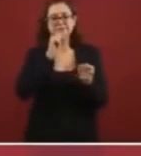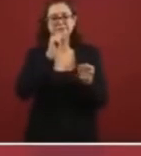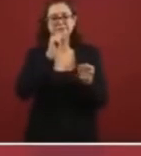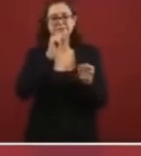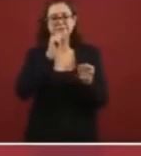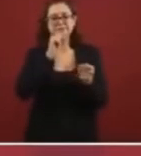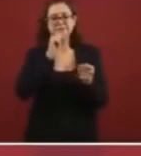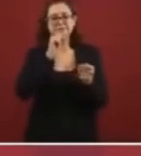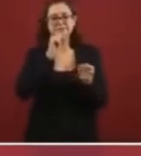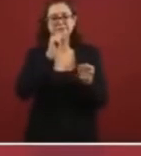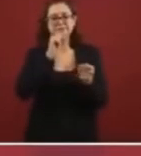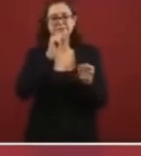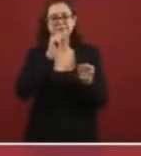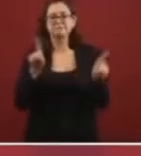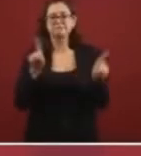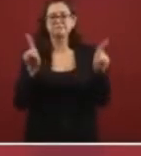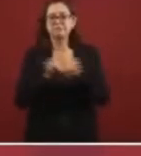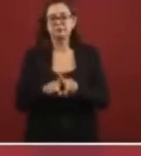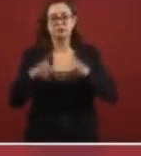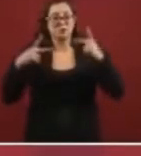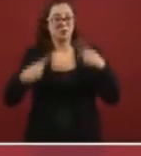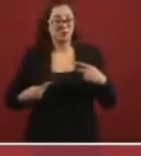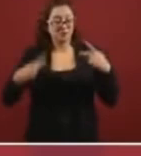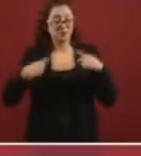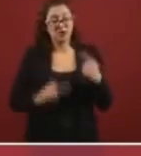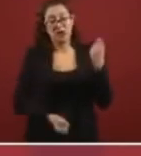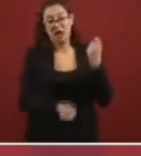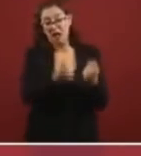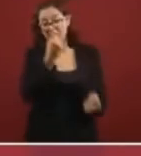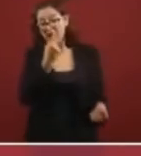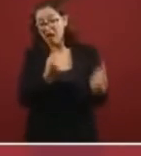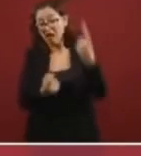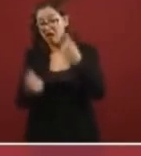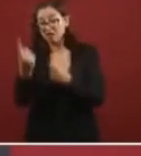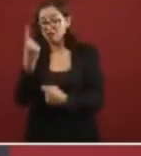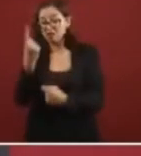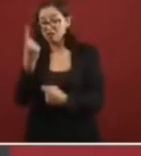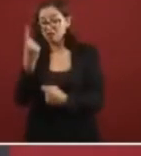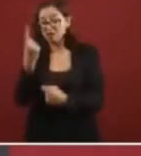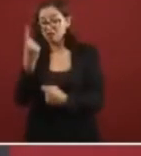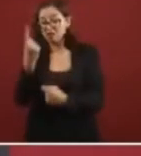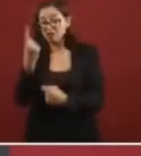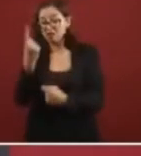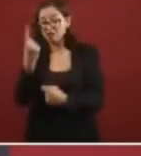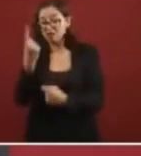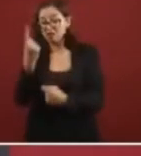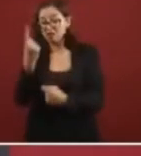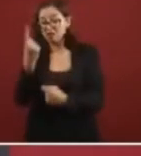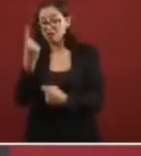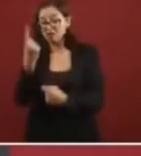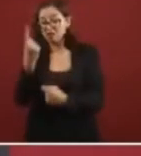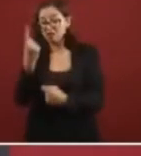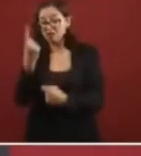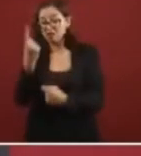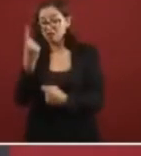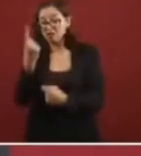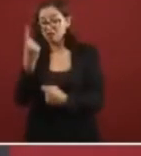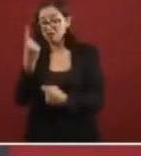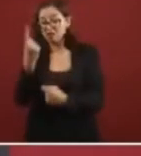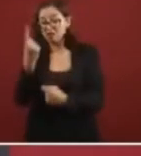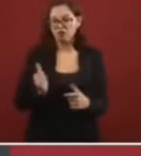will not permit anyone que lucre to have a lucrative